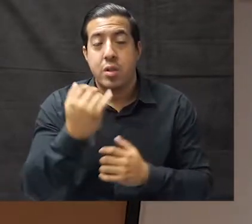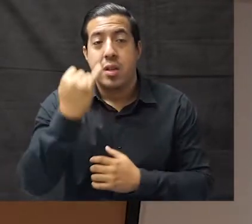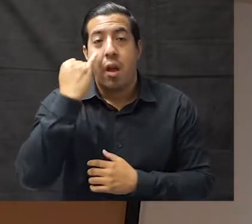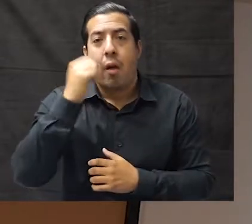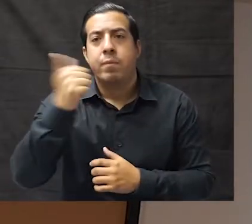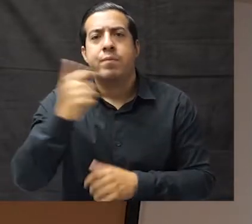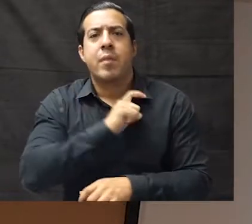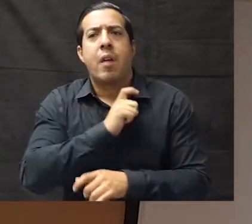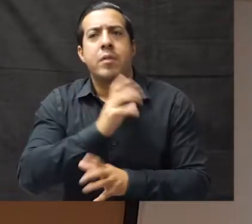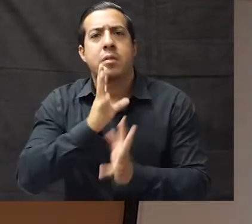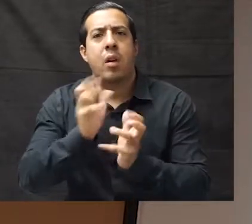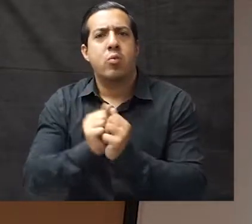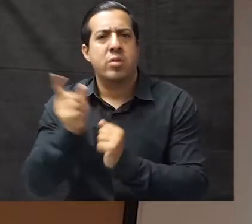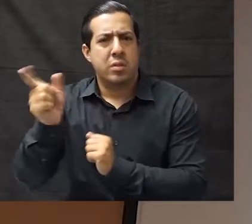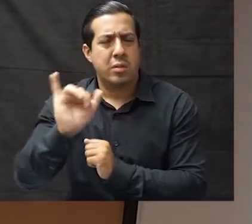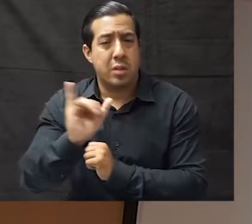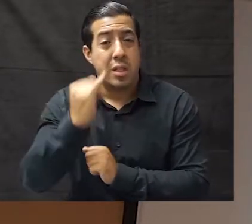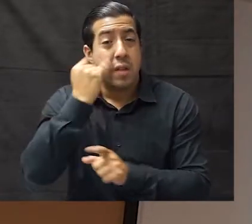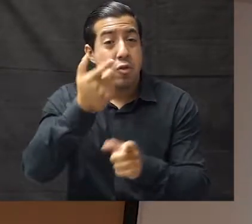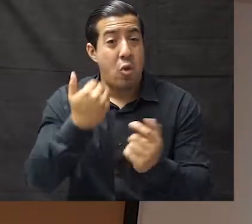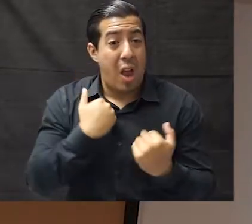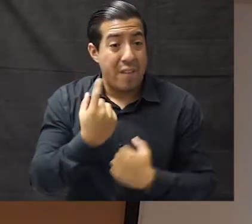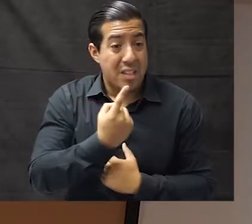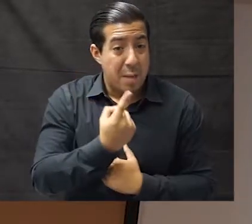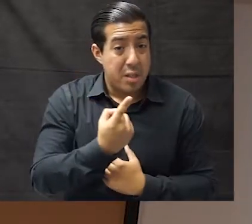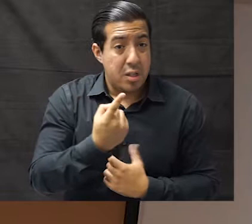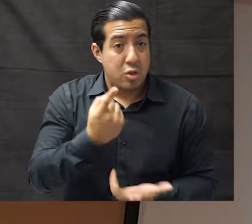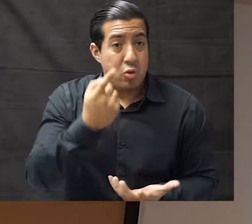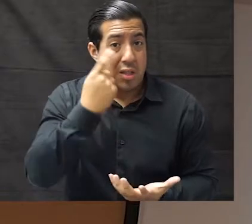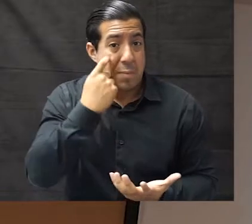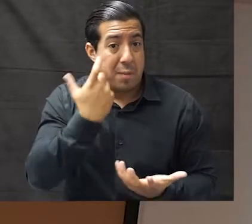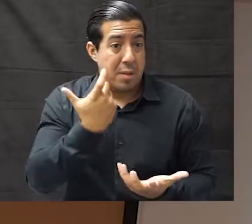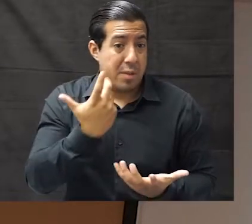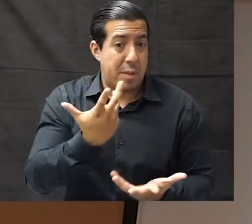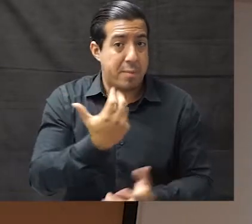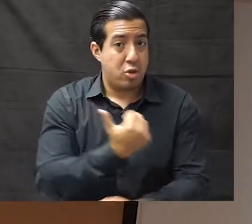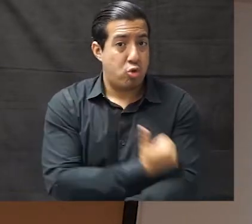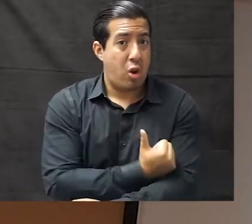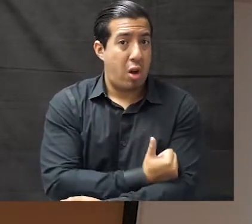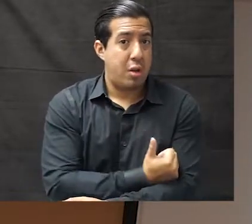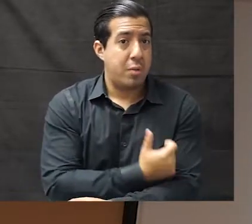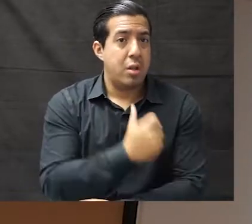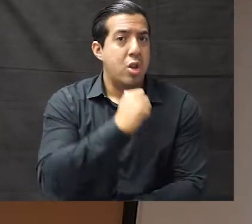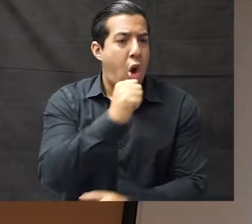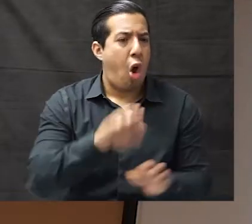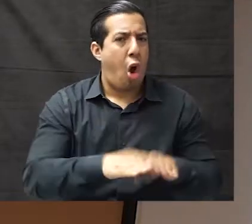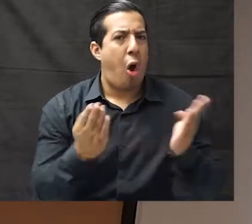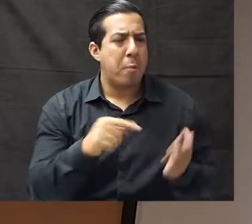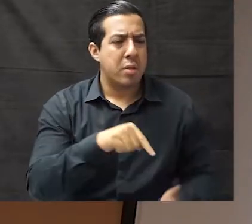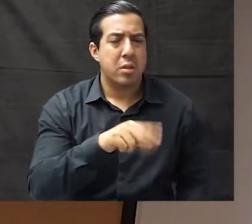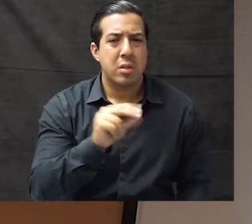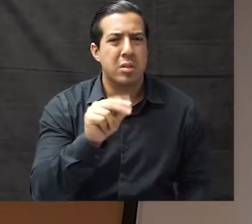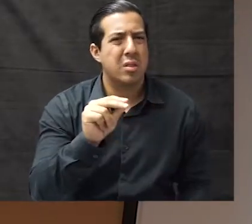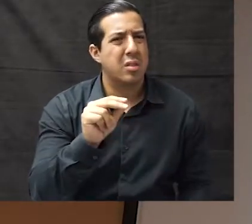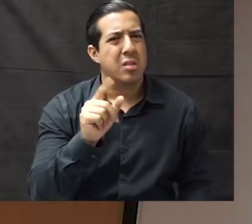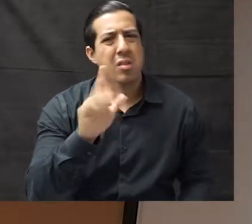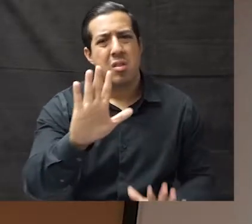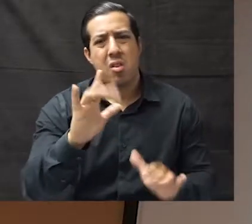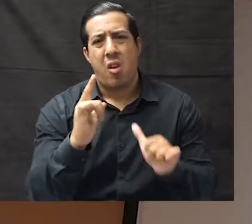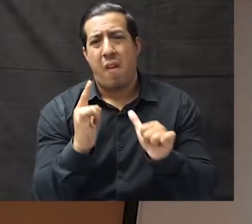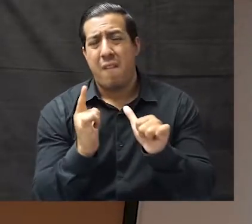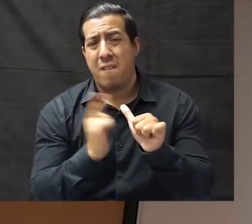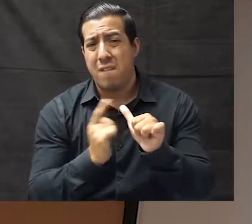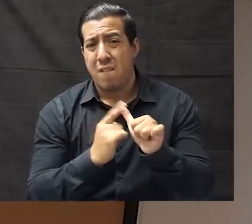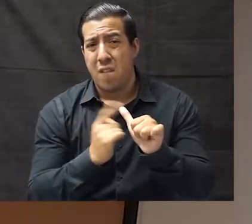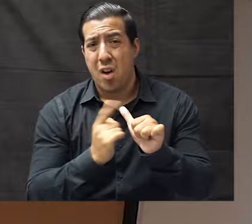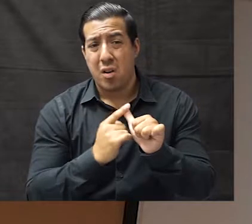that packaging, that's when your exposure risk starts going up. Just leave it in the packaging, get it to the lab where we've got the controls to